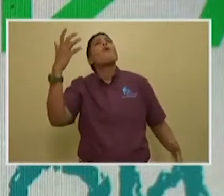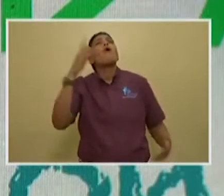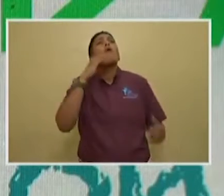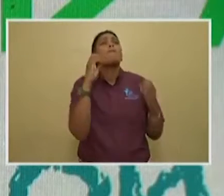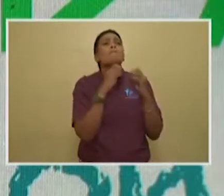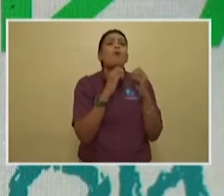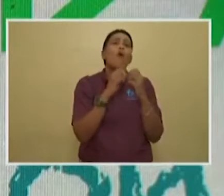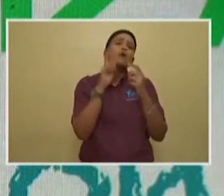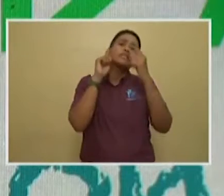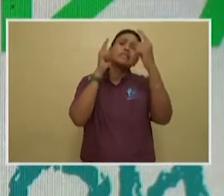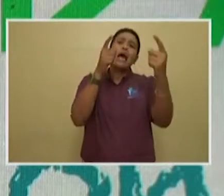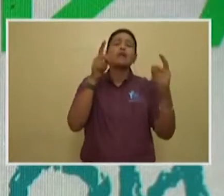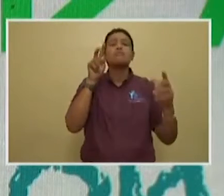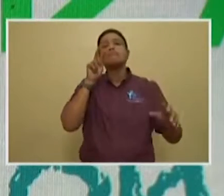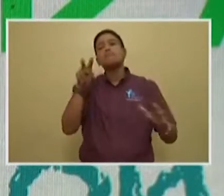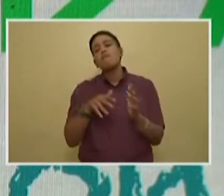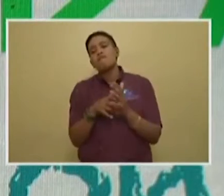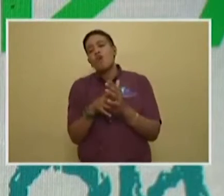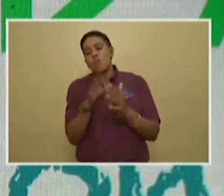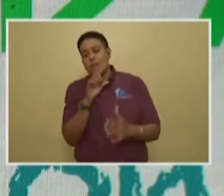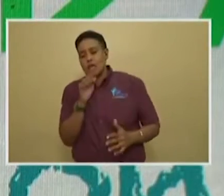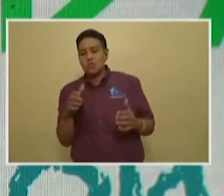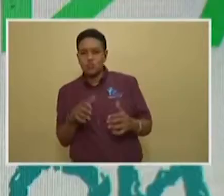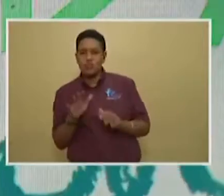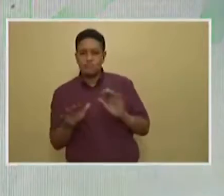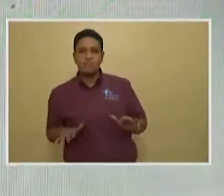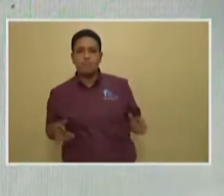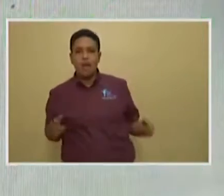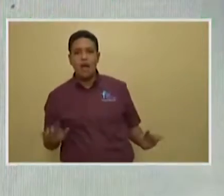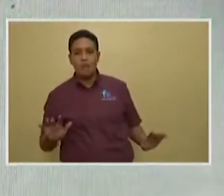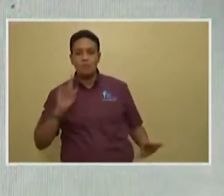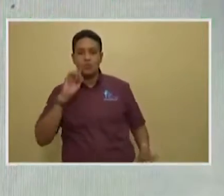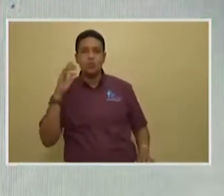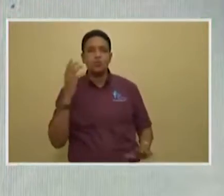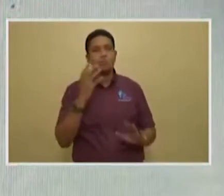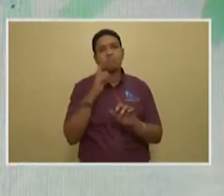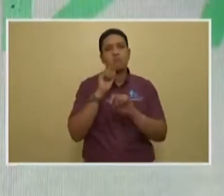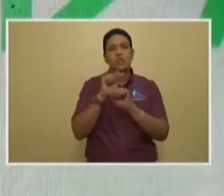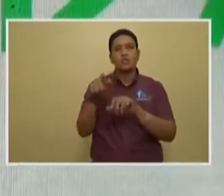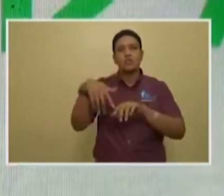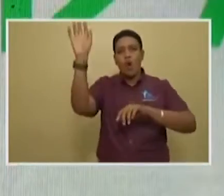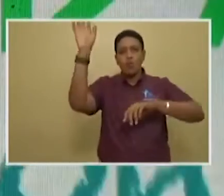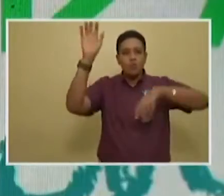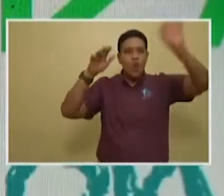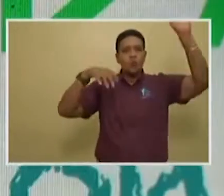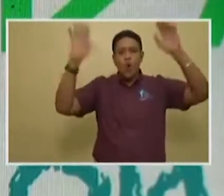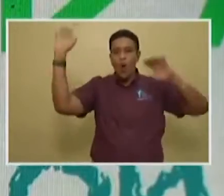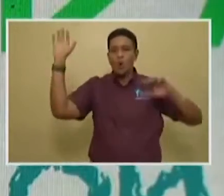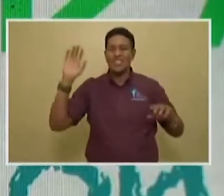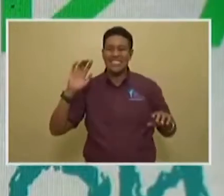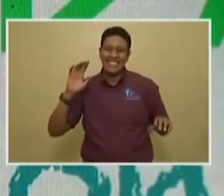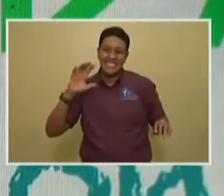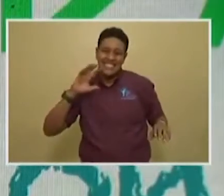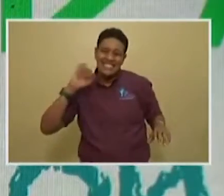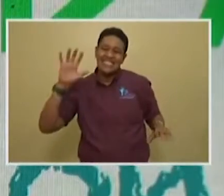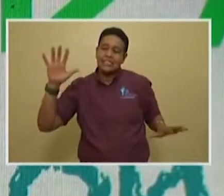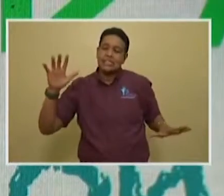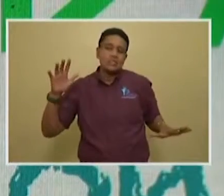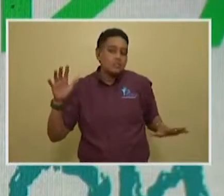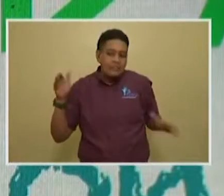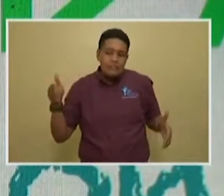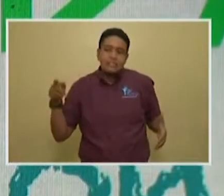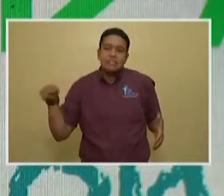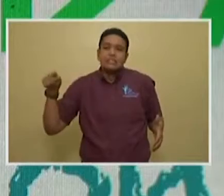more targeted towards a vulnerable age group to get them to go out and get the